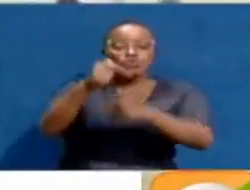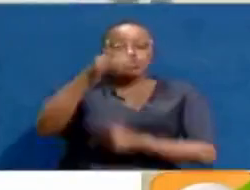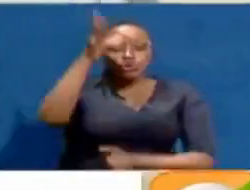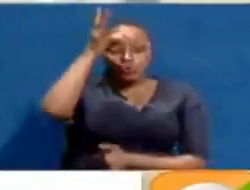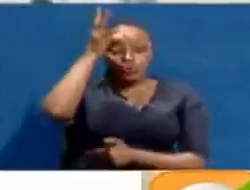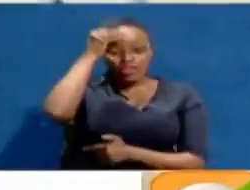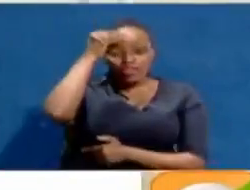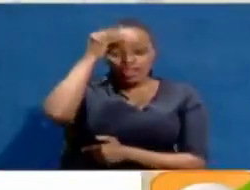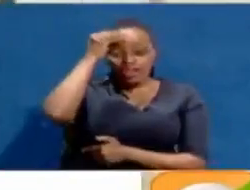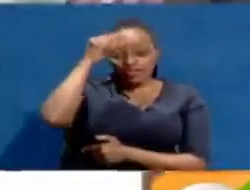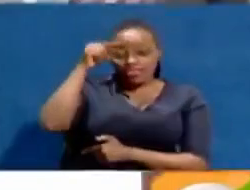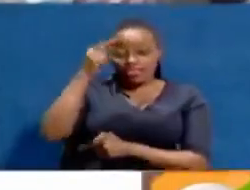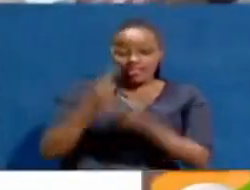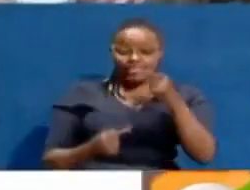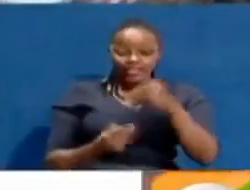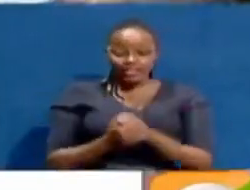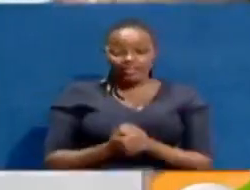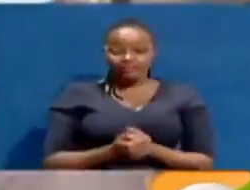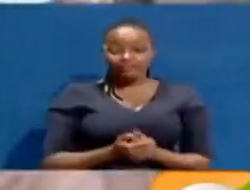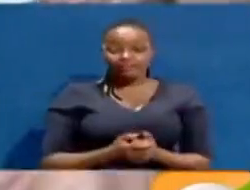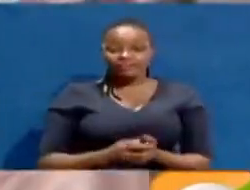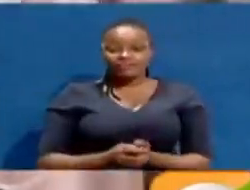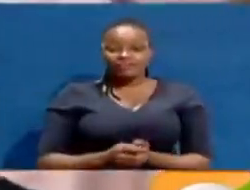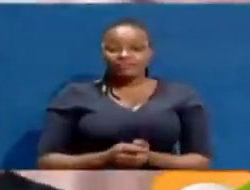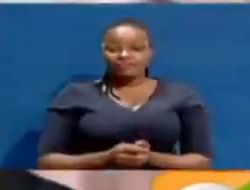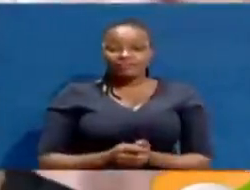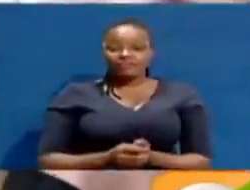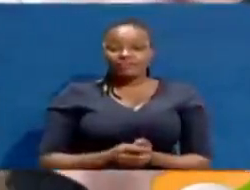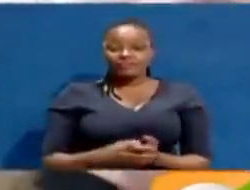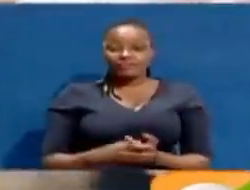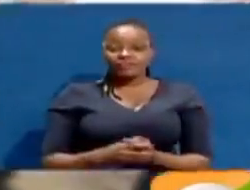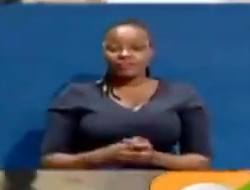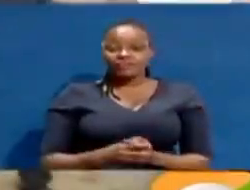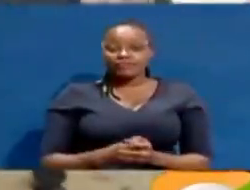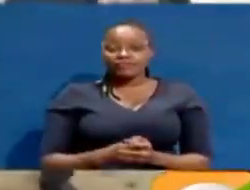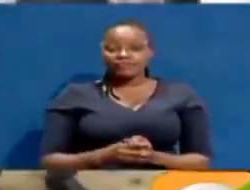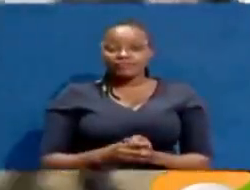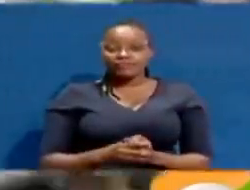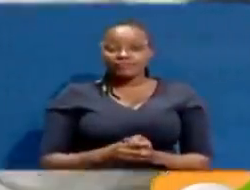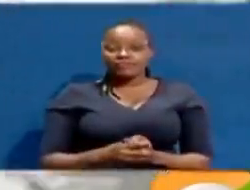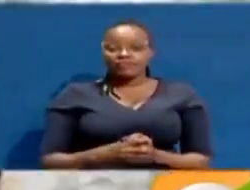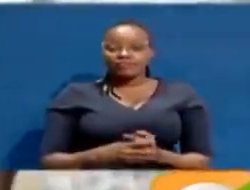masomo yao mwaka huu. Francis Mtalaki, Ringa Citizen, Mombasa.